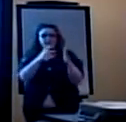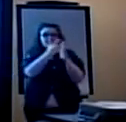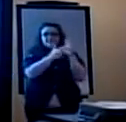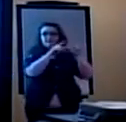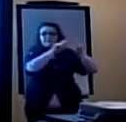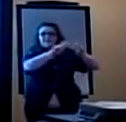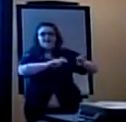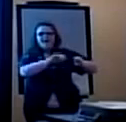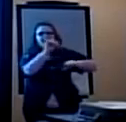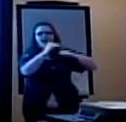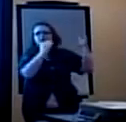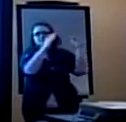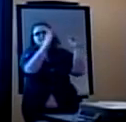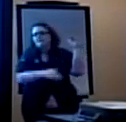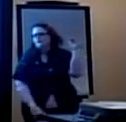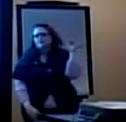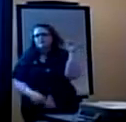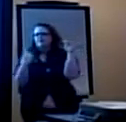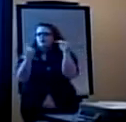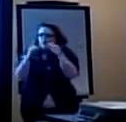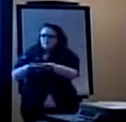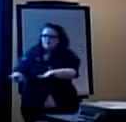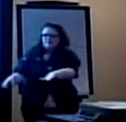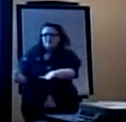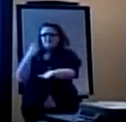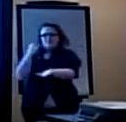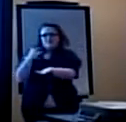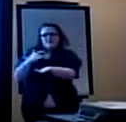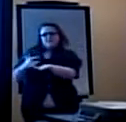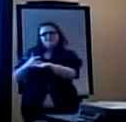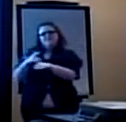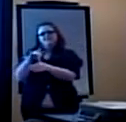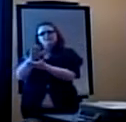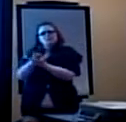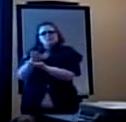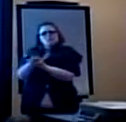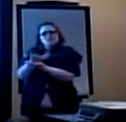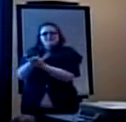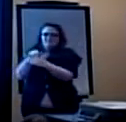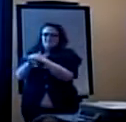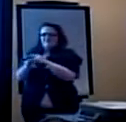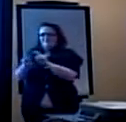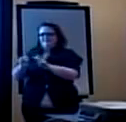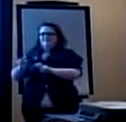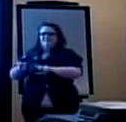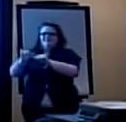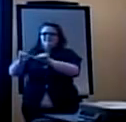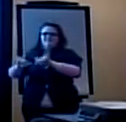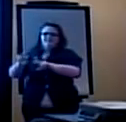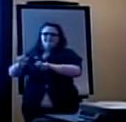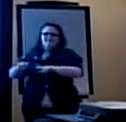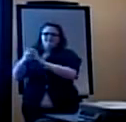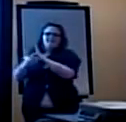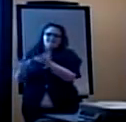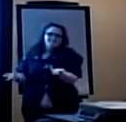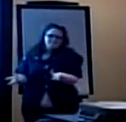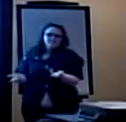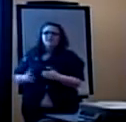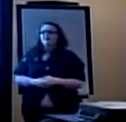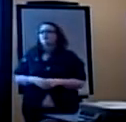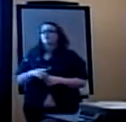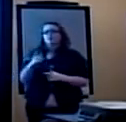who can't read. It always seems to be tested on children because it's usually in an educational setting and that's where they have access. So that's one of the challenges, is figuring out what